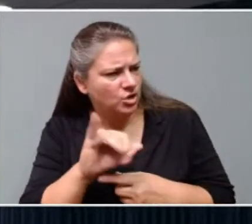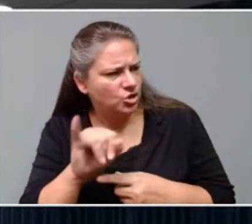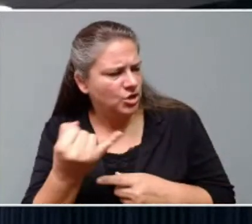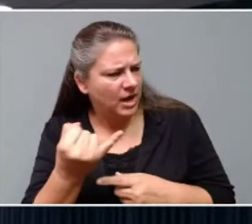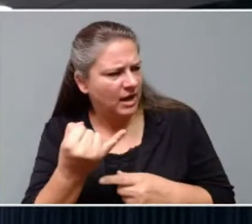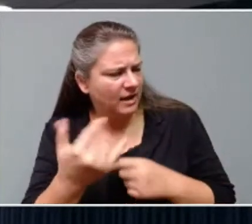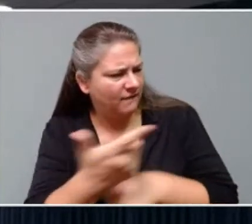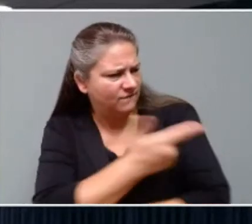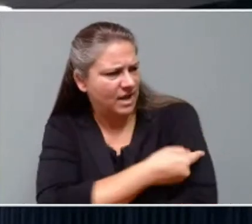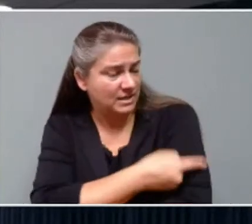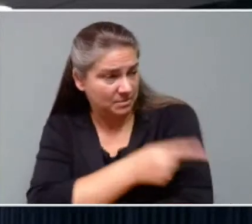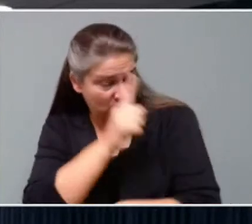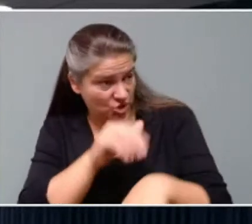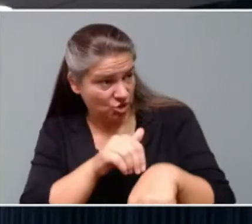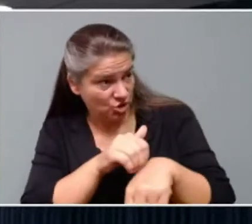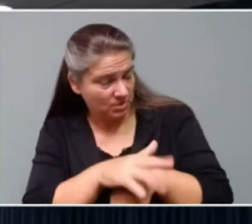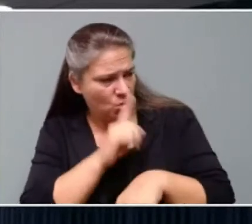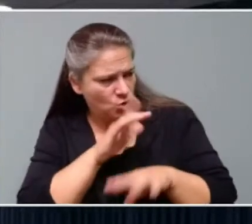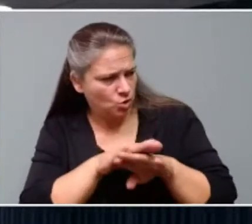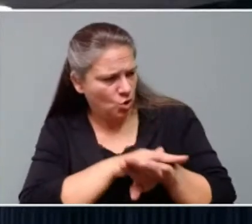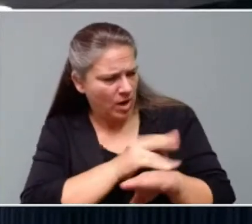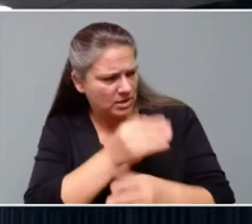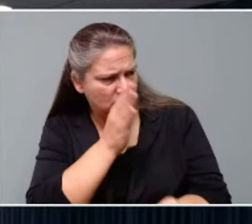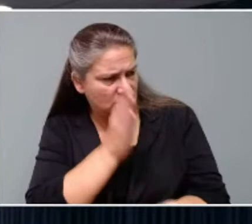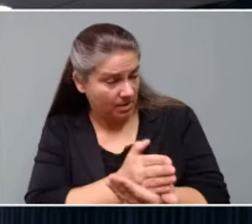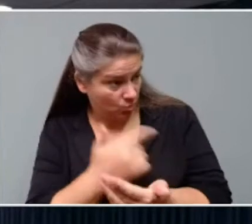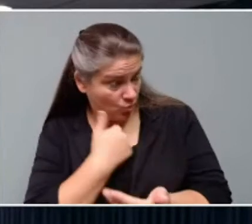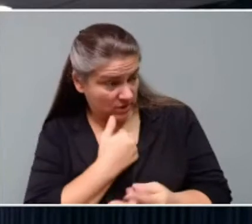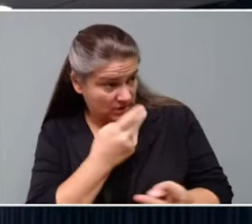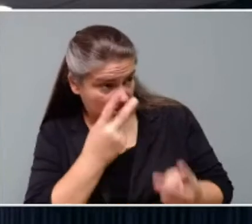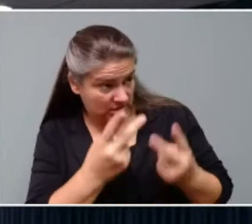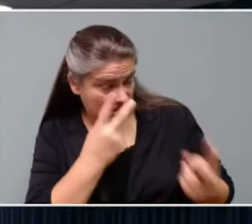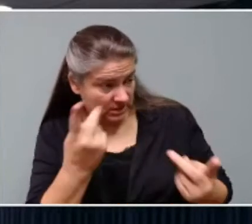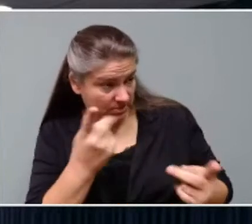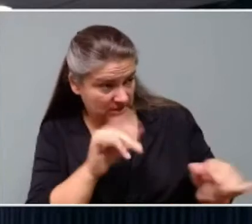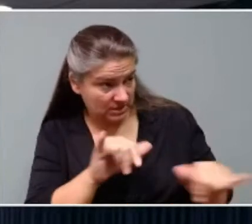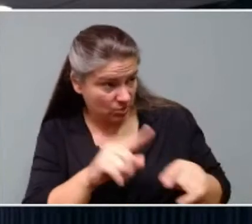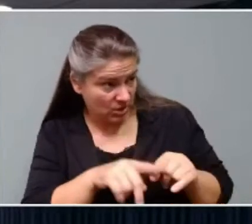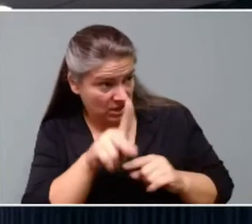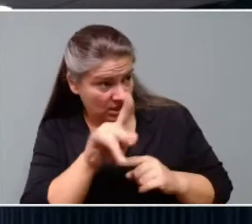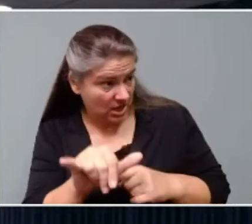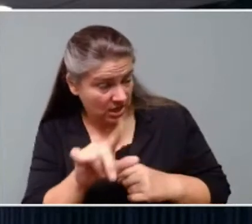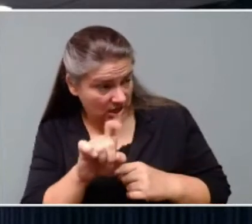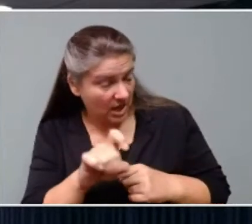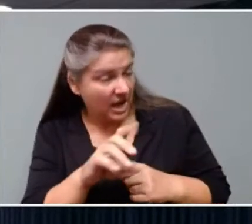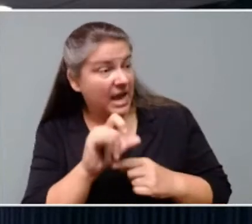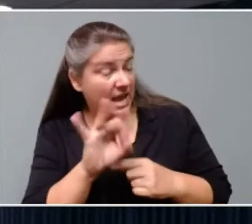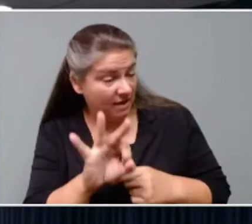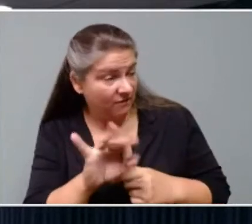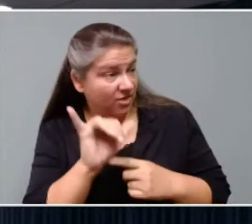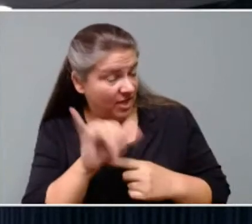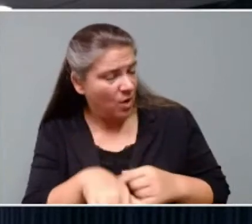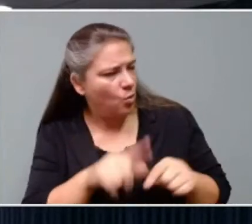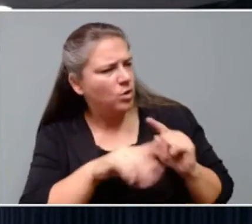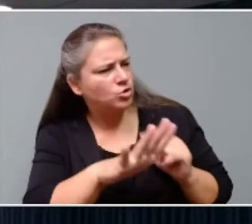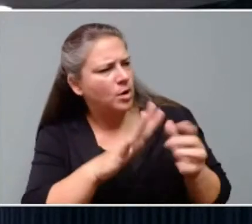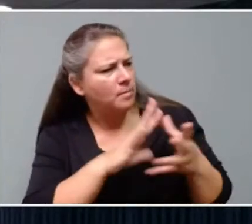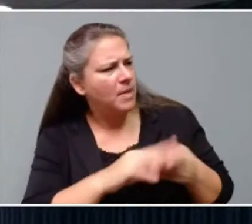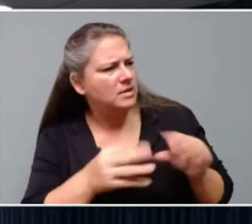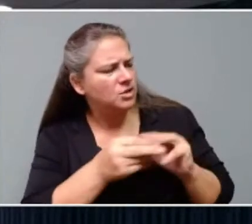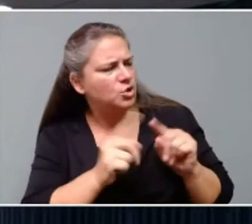have slowed or stopped. Are we seeing anything similar here in Kentucky? And if so, what is your message to anyone